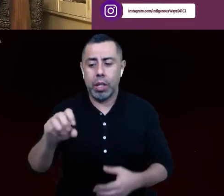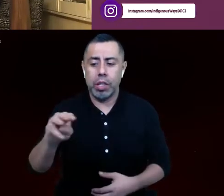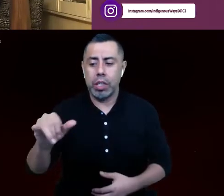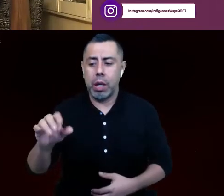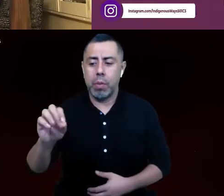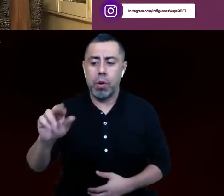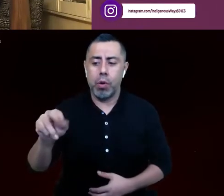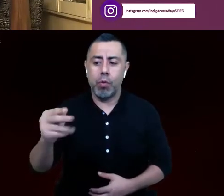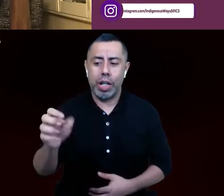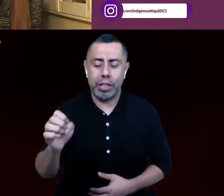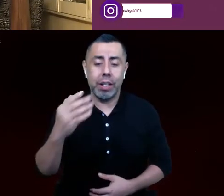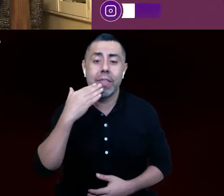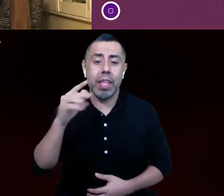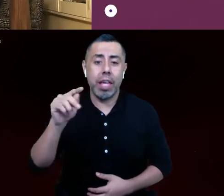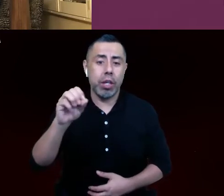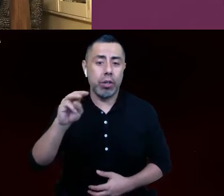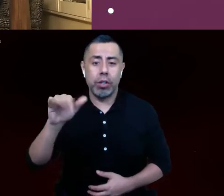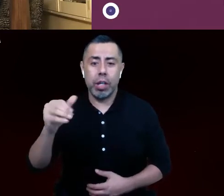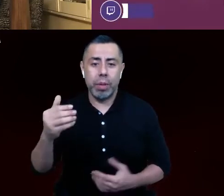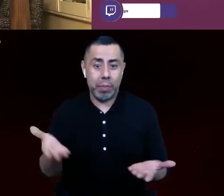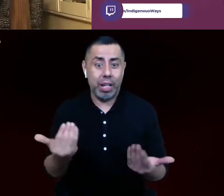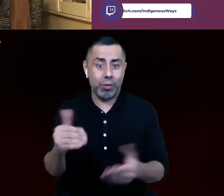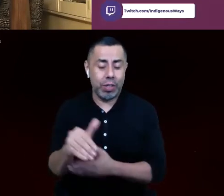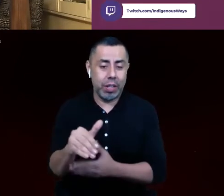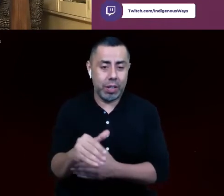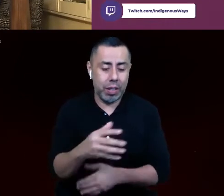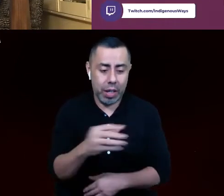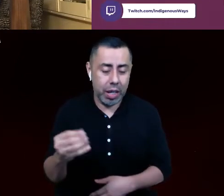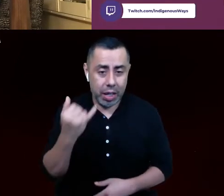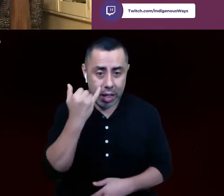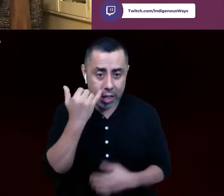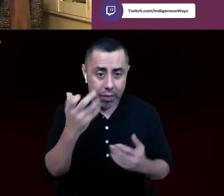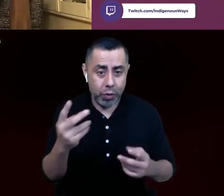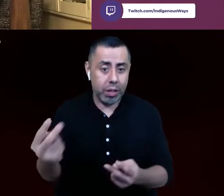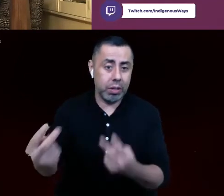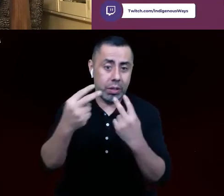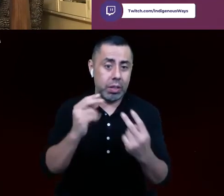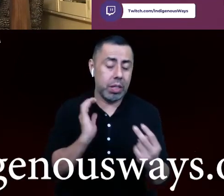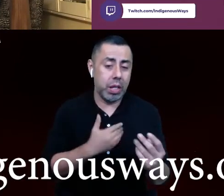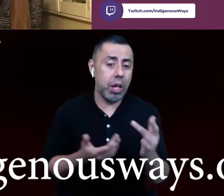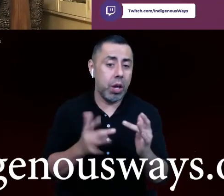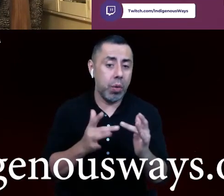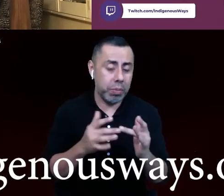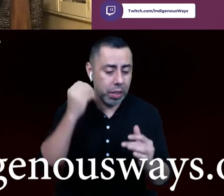you, Tommy, for being with us this evening. And if you want to check us out, there's more information